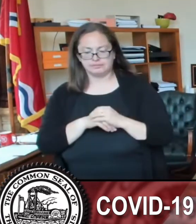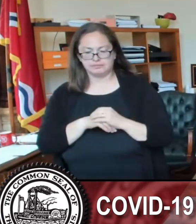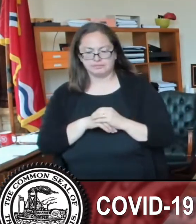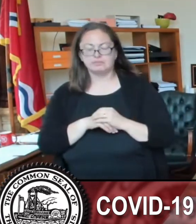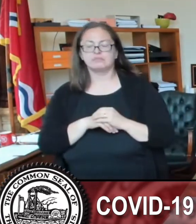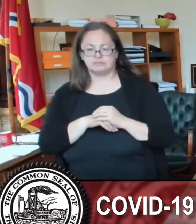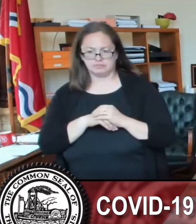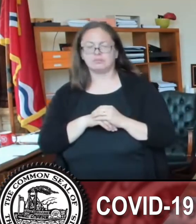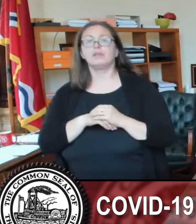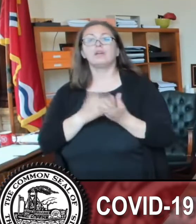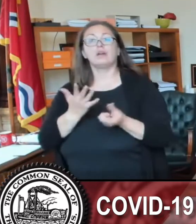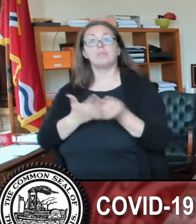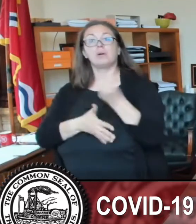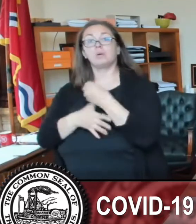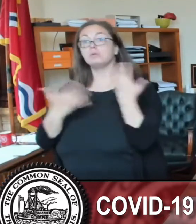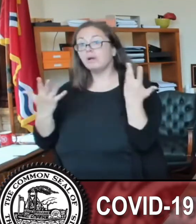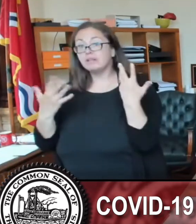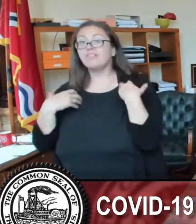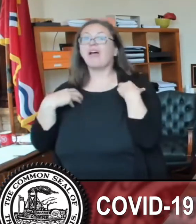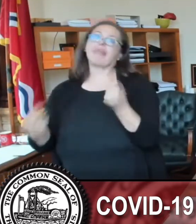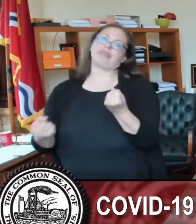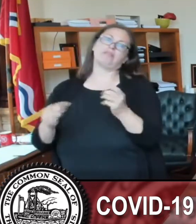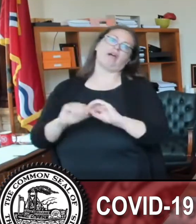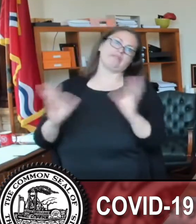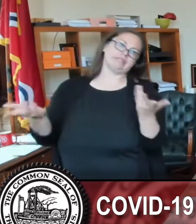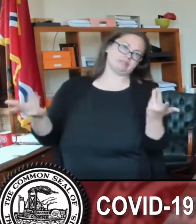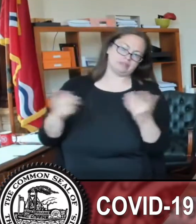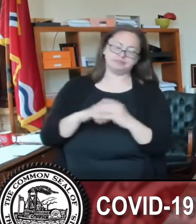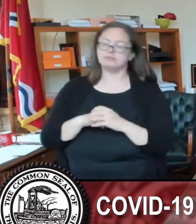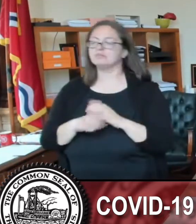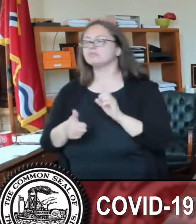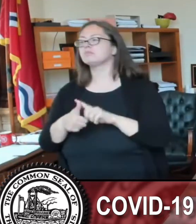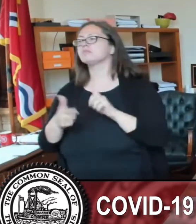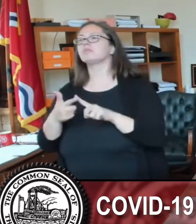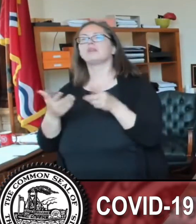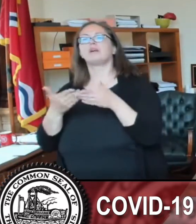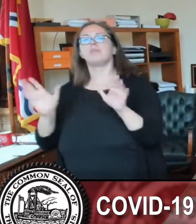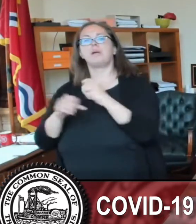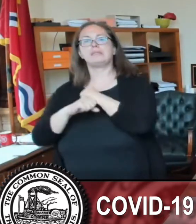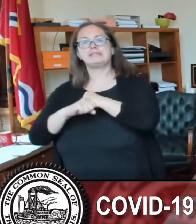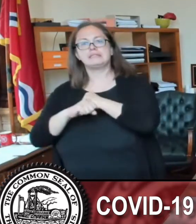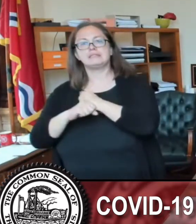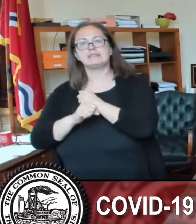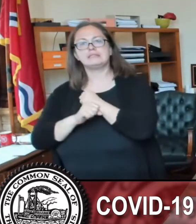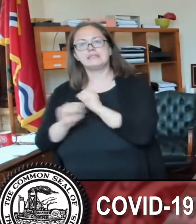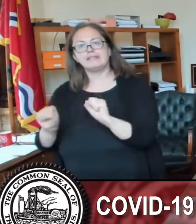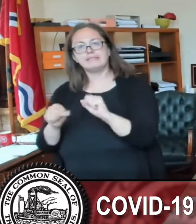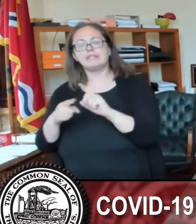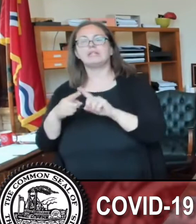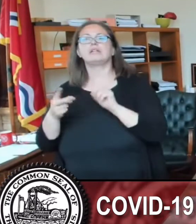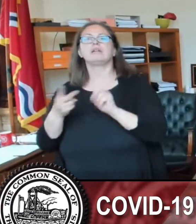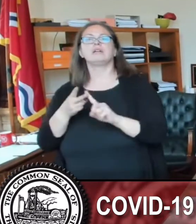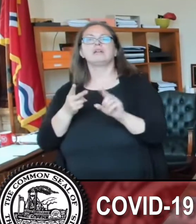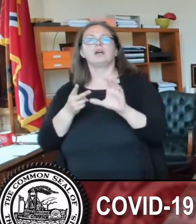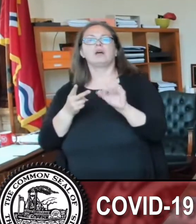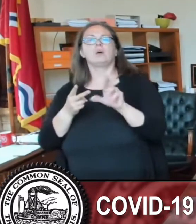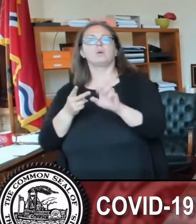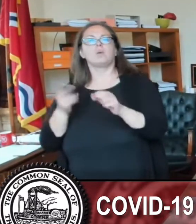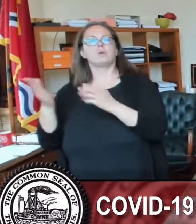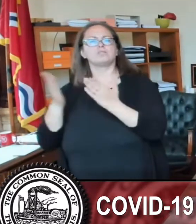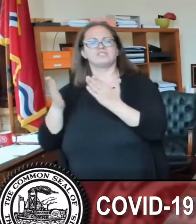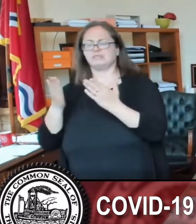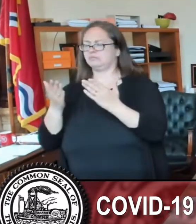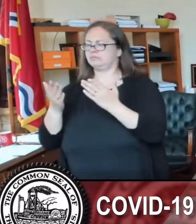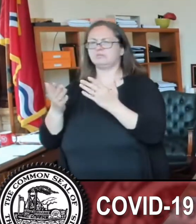But our priorities are health, obviously, public safety, and our core services. What are our